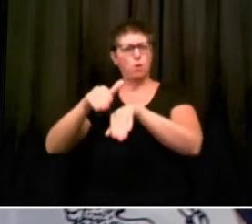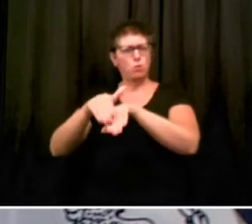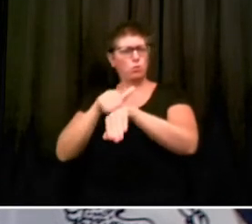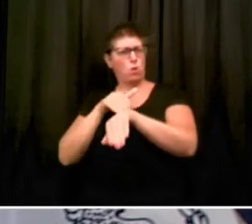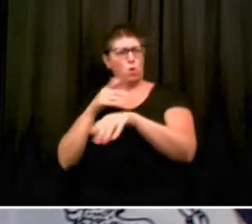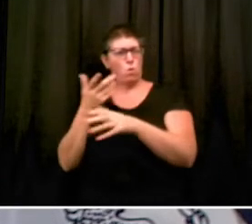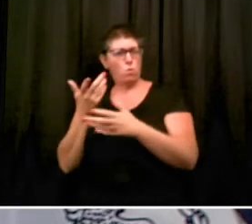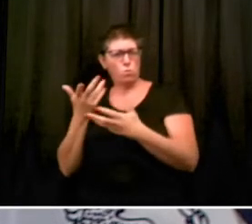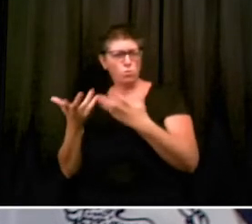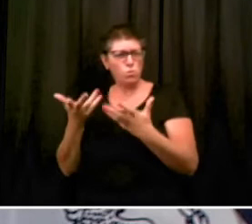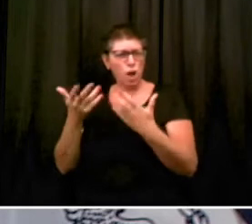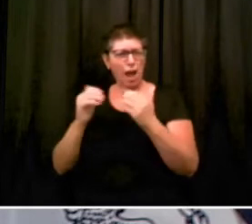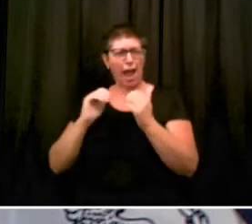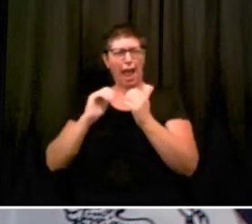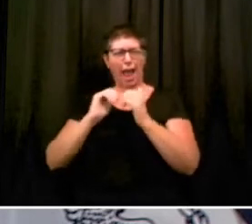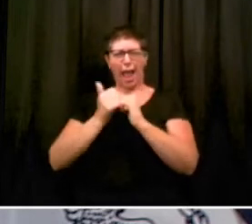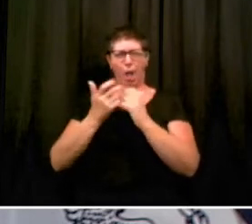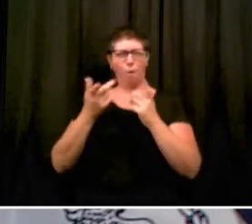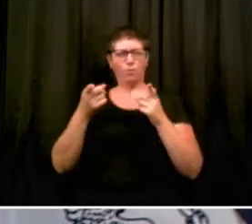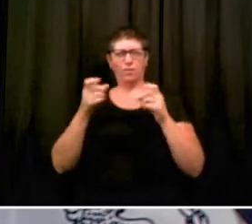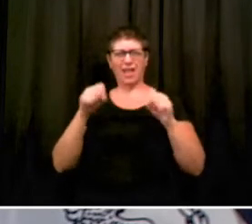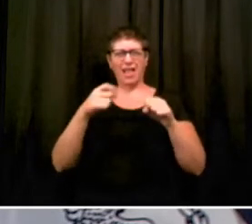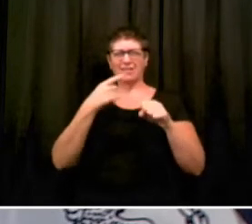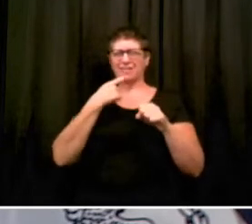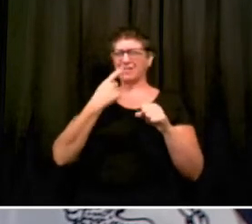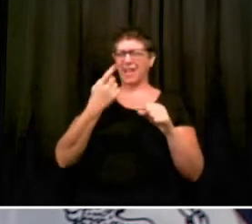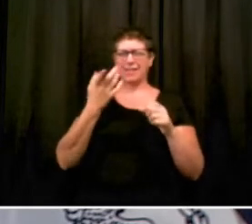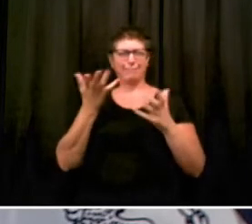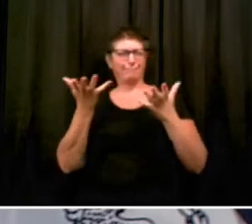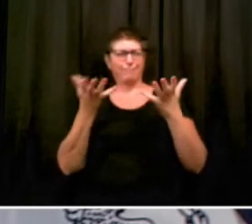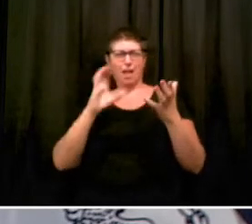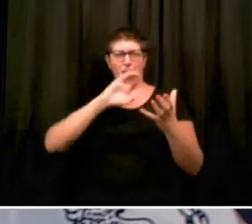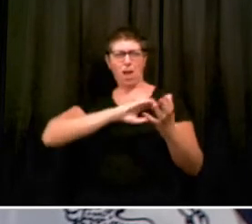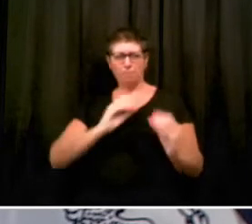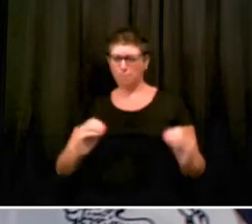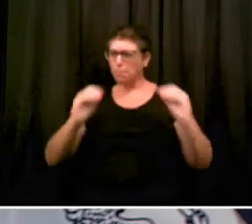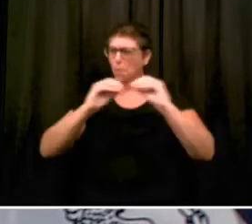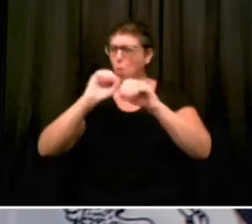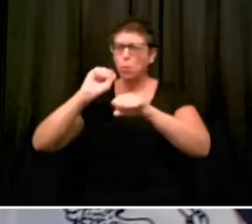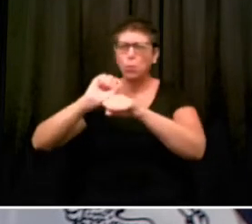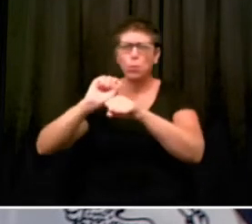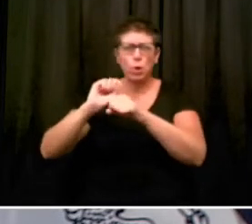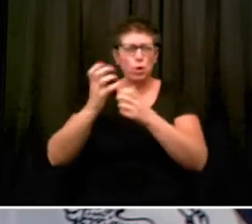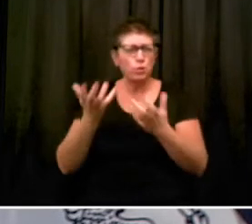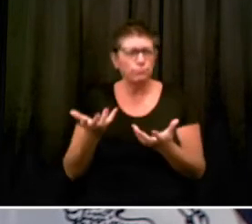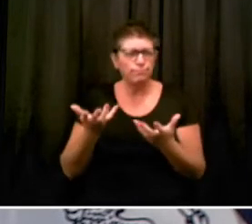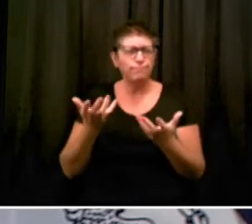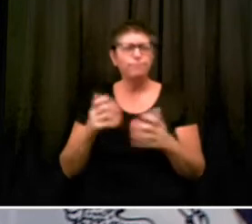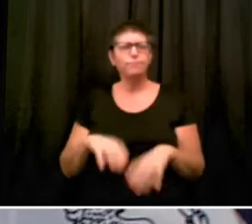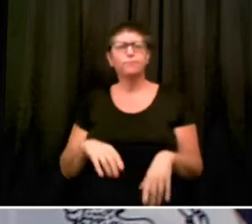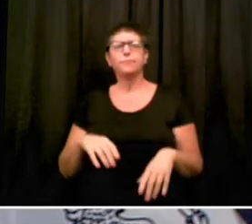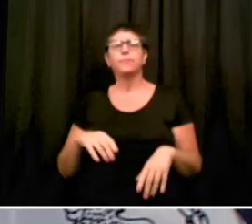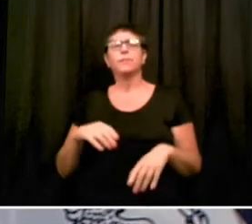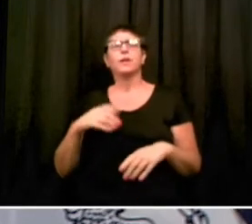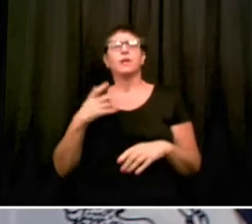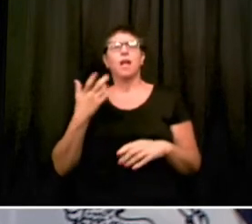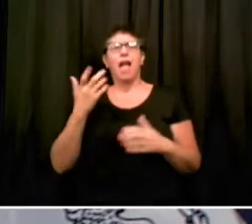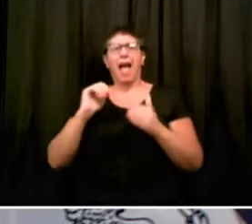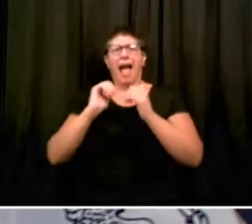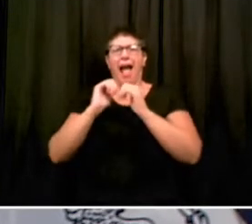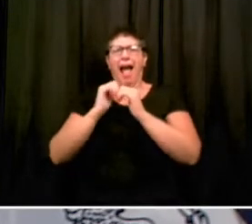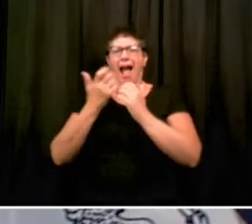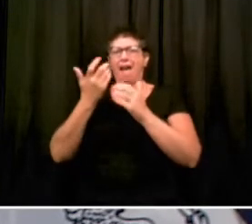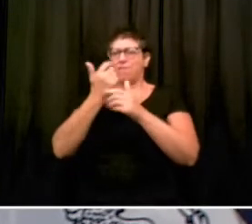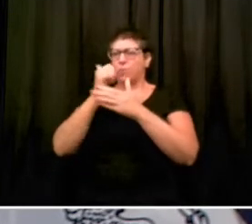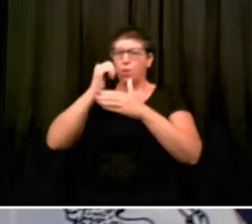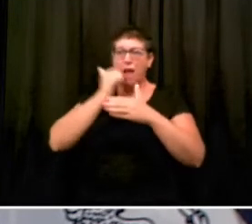your message isn't getting down to the level of people, especially when every weekend there's horrible instances of gun